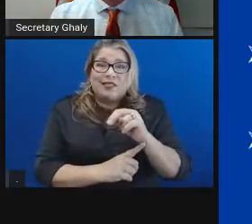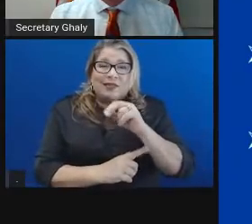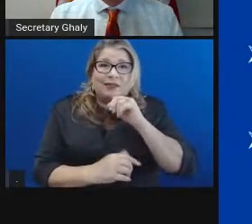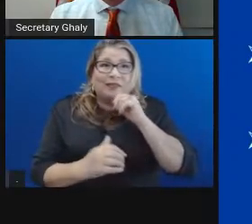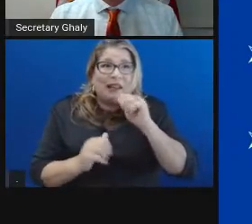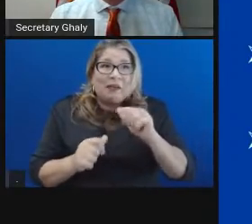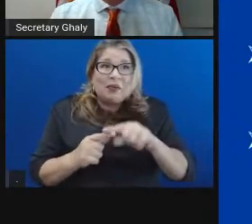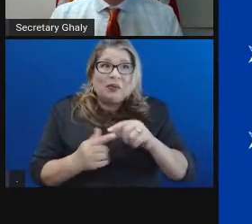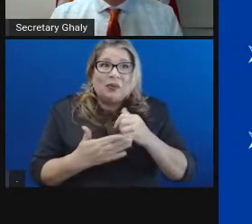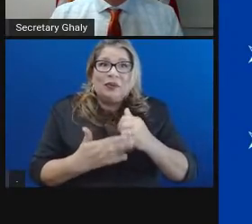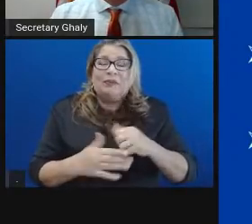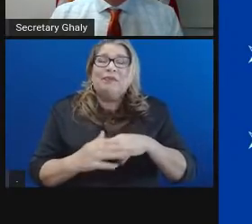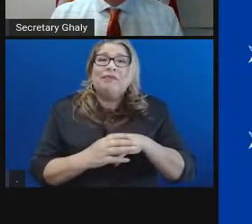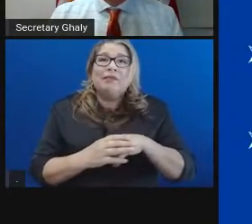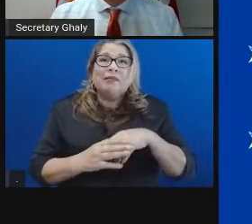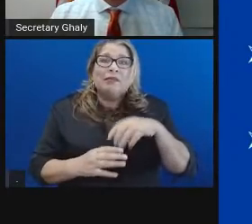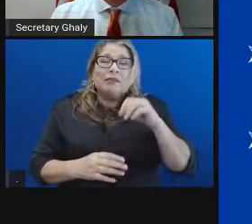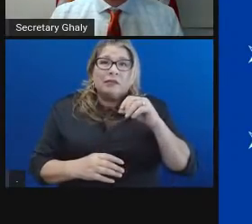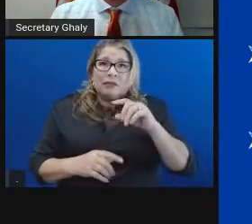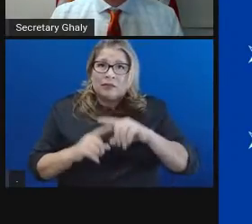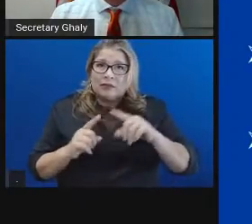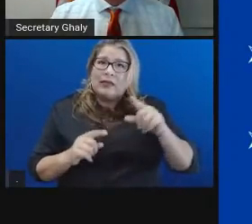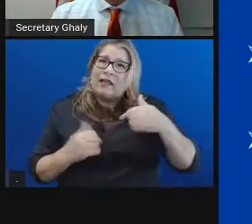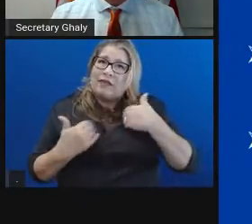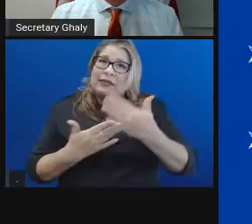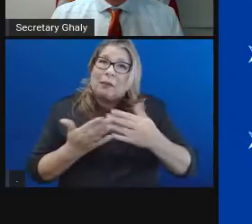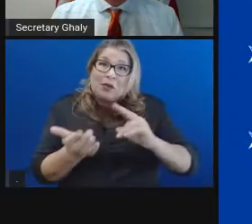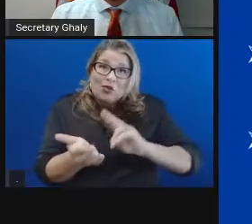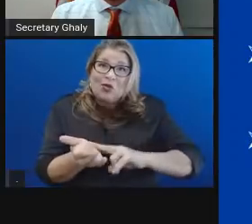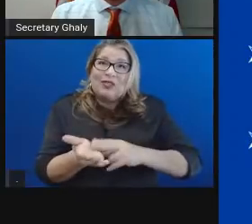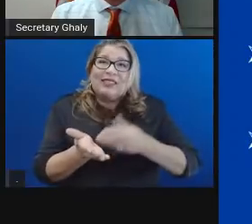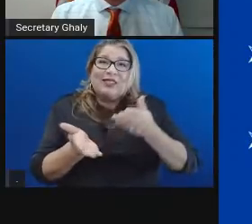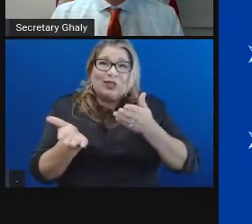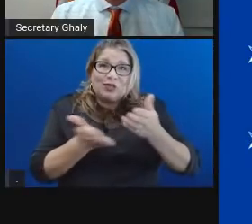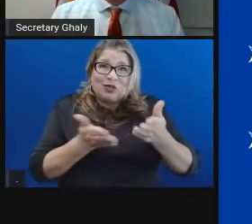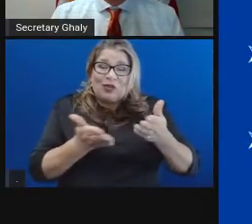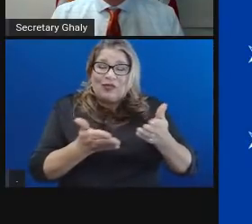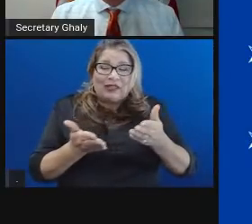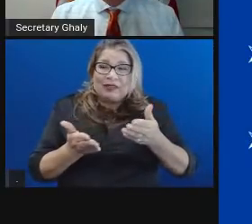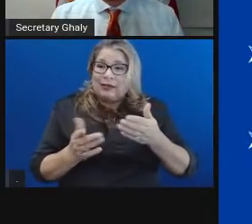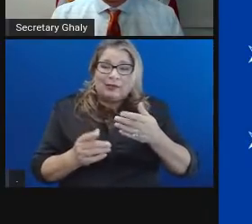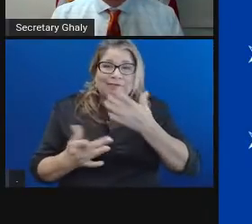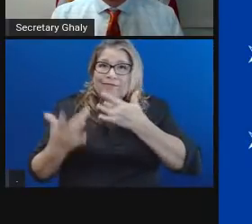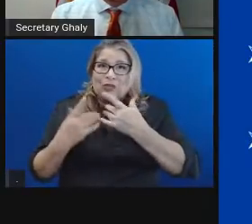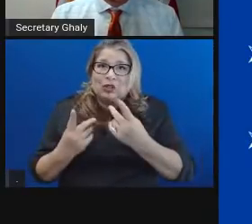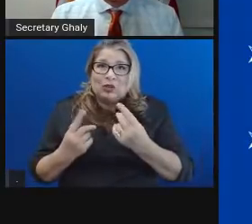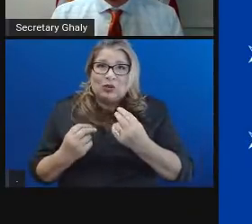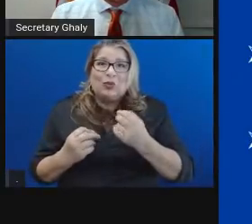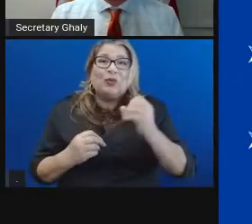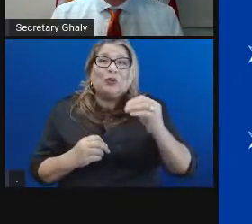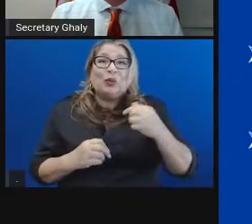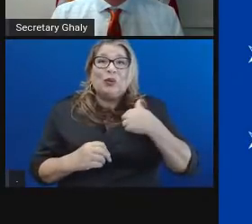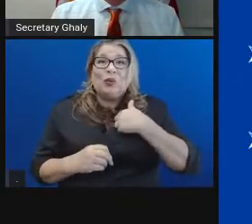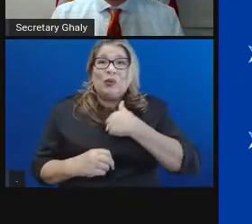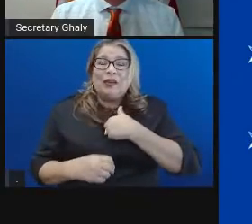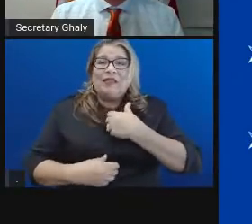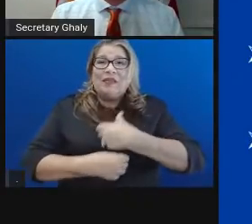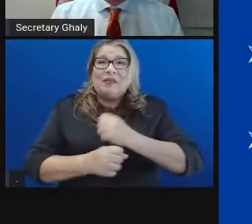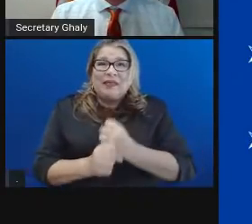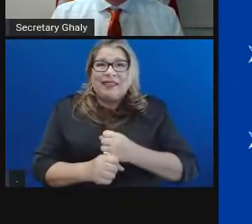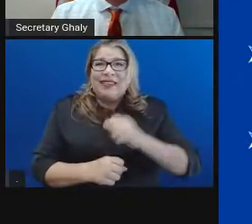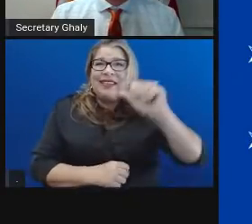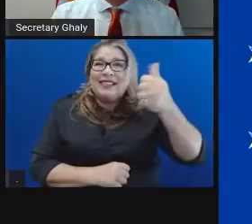still important nursing services. So creating a handful, 2 handfuls actually,